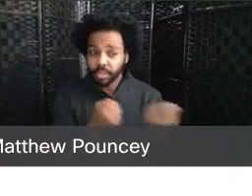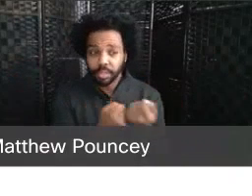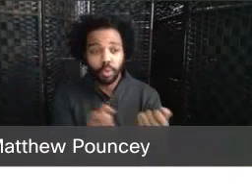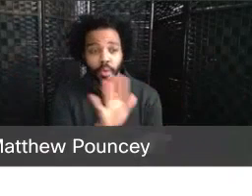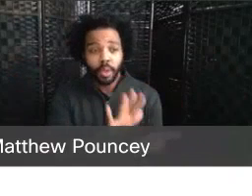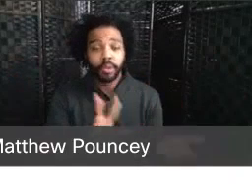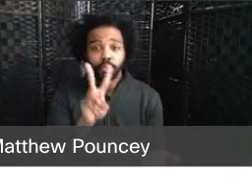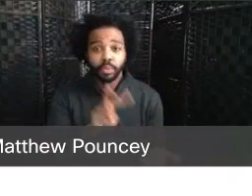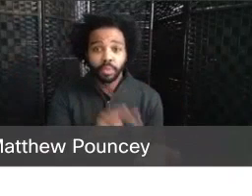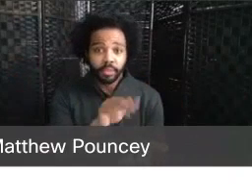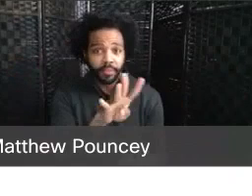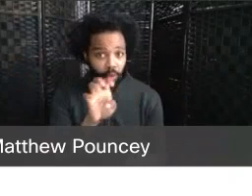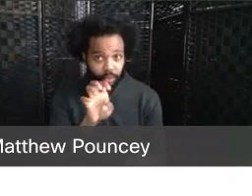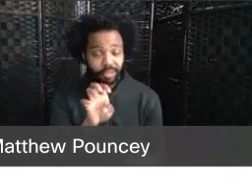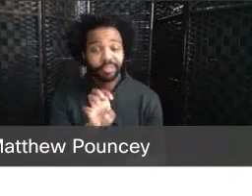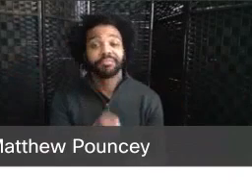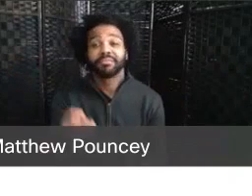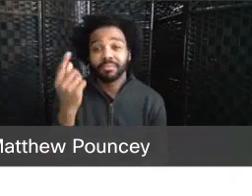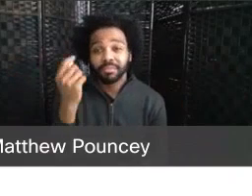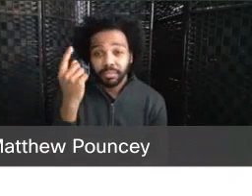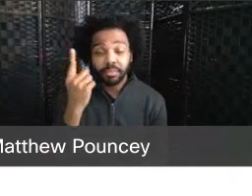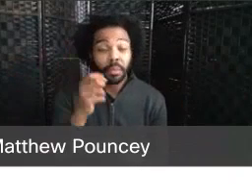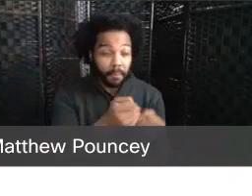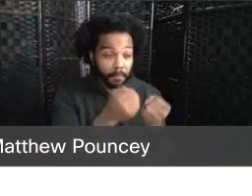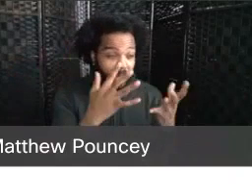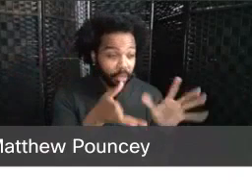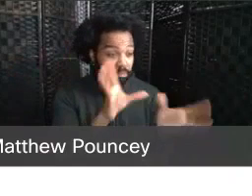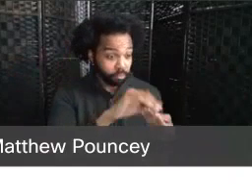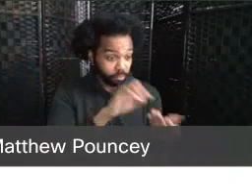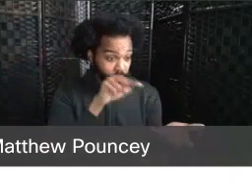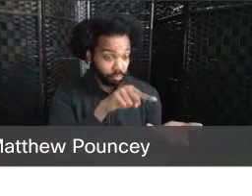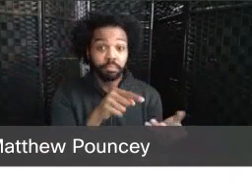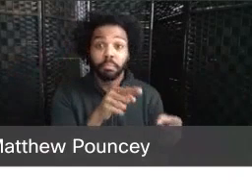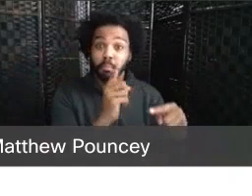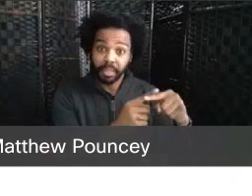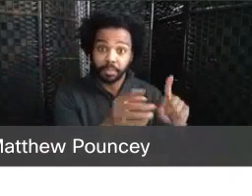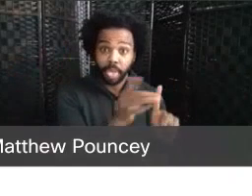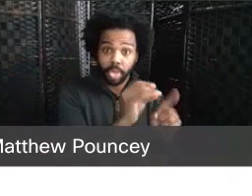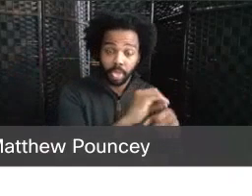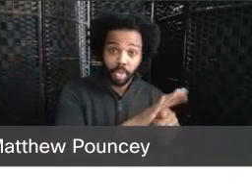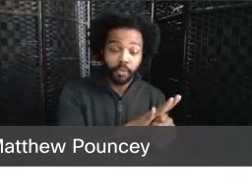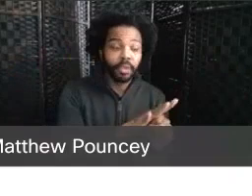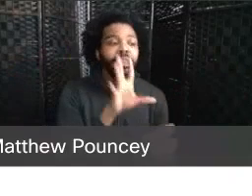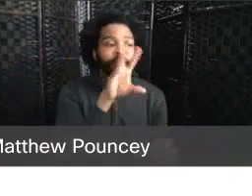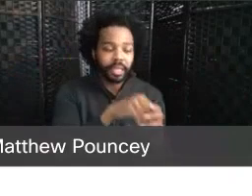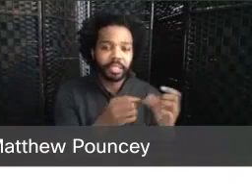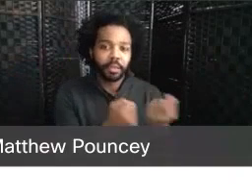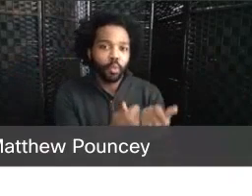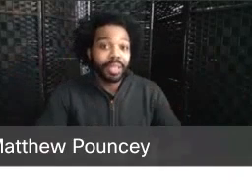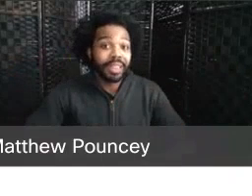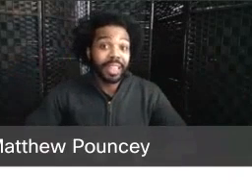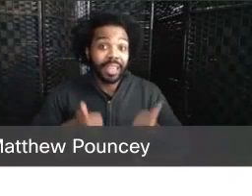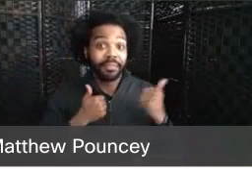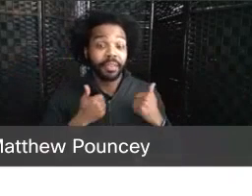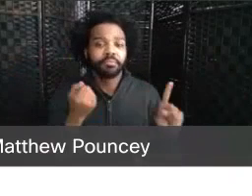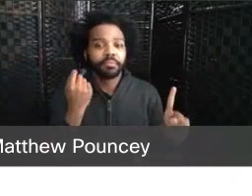way, while the largest number of people who've tested positive are in supported living placements, that is also the largest percentage